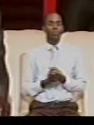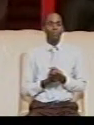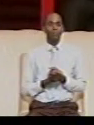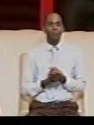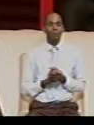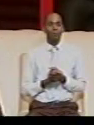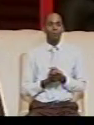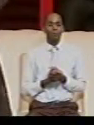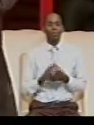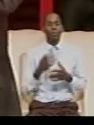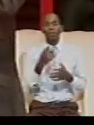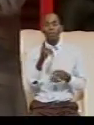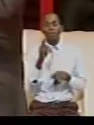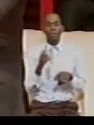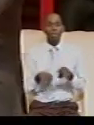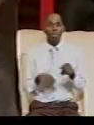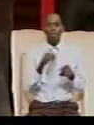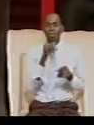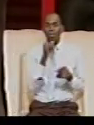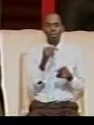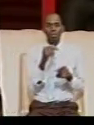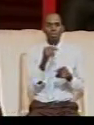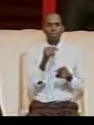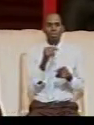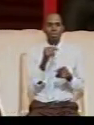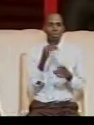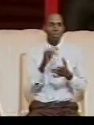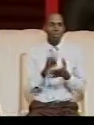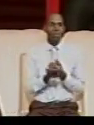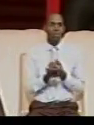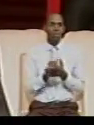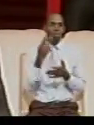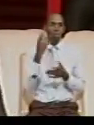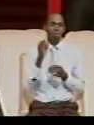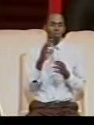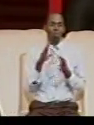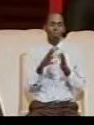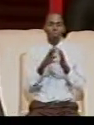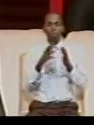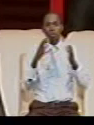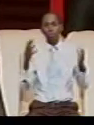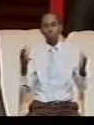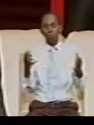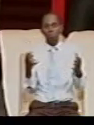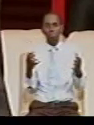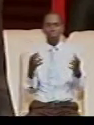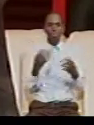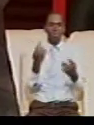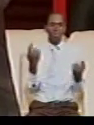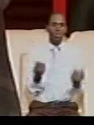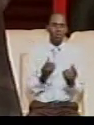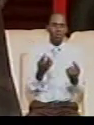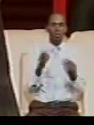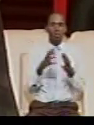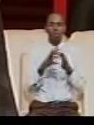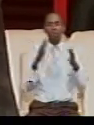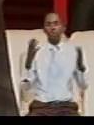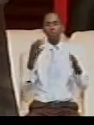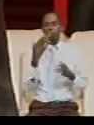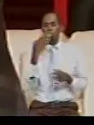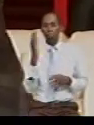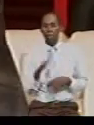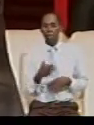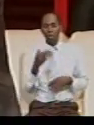dirty that I see so much sin, I see so much evil, and because